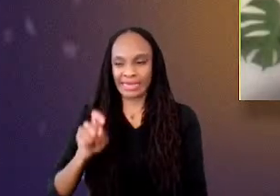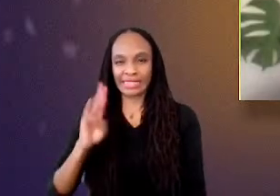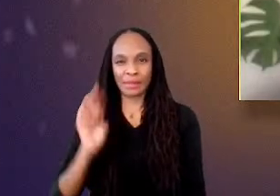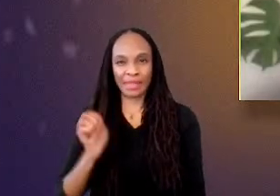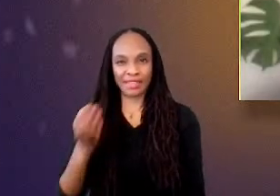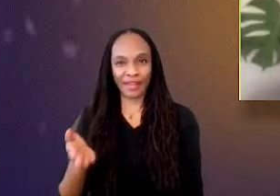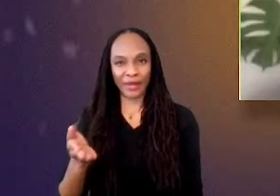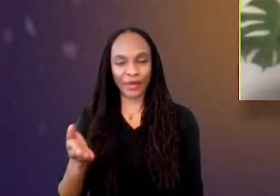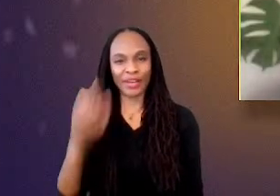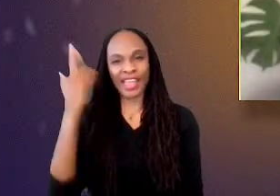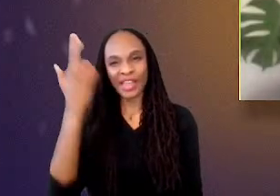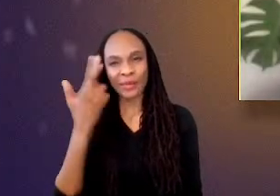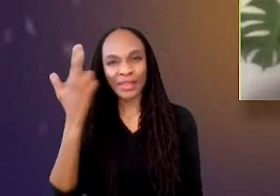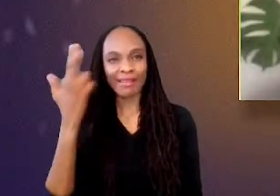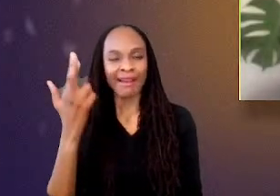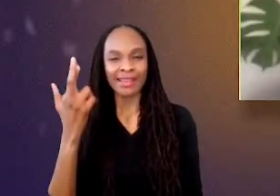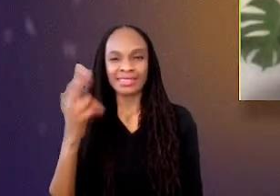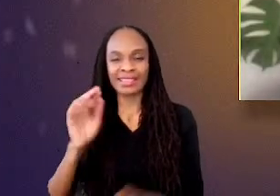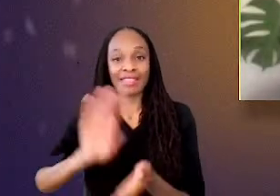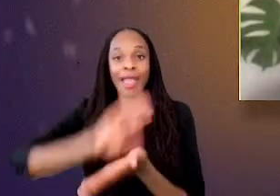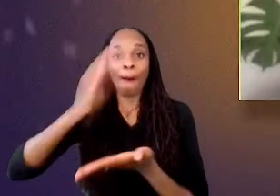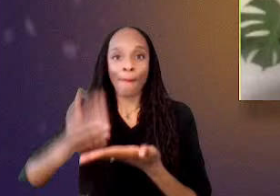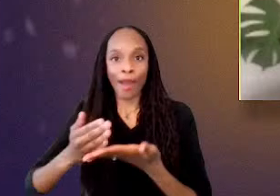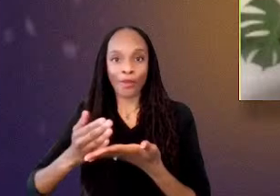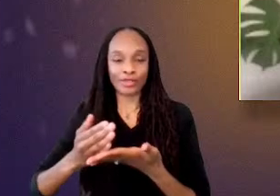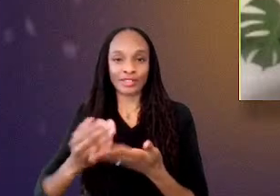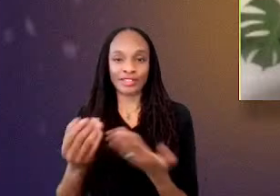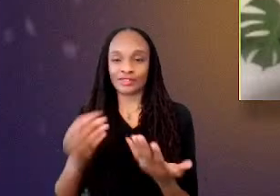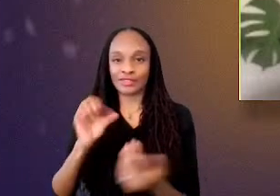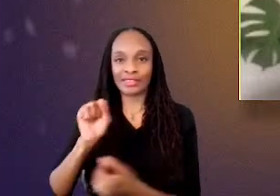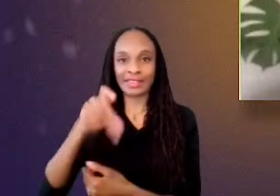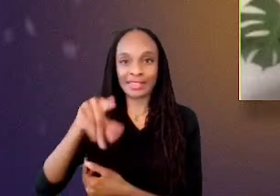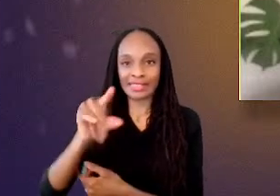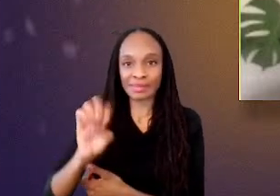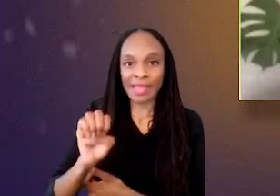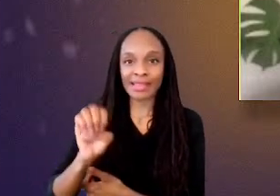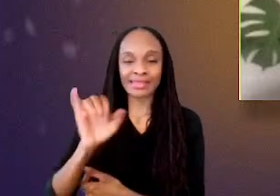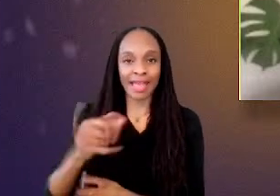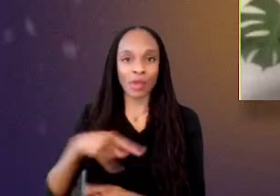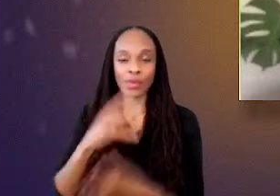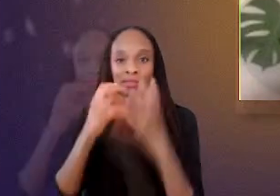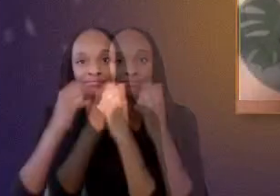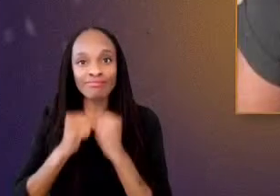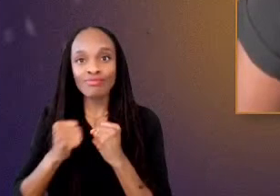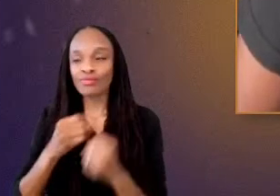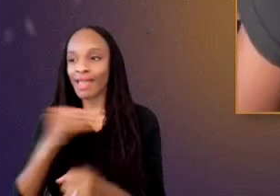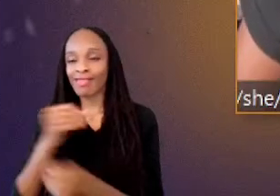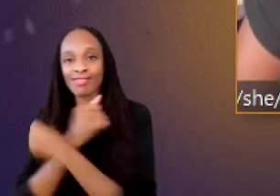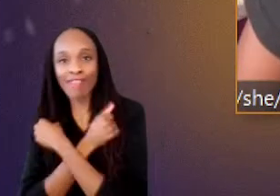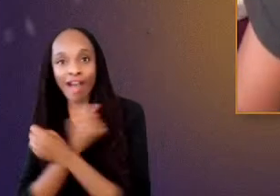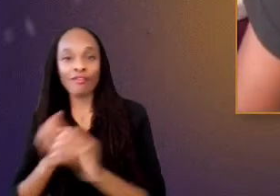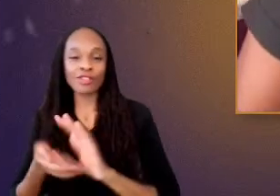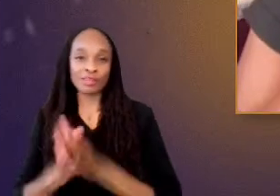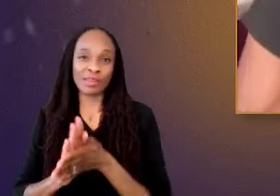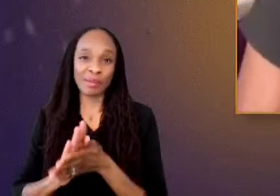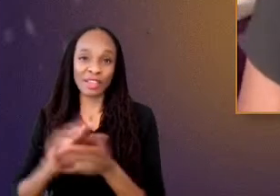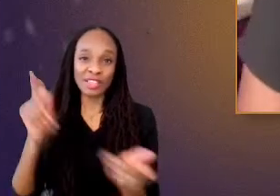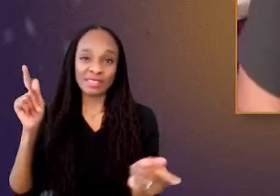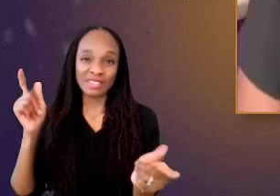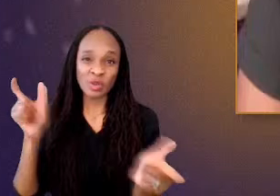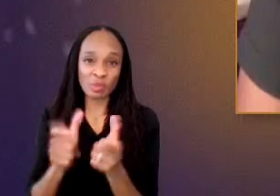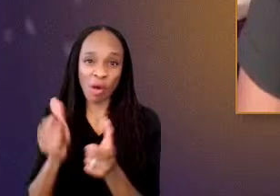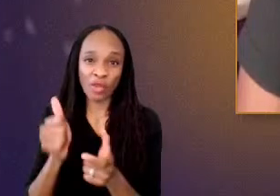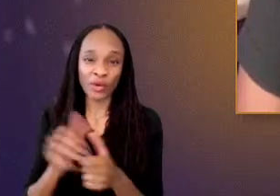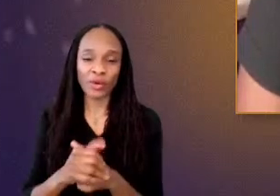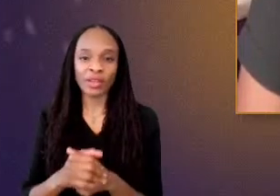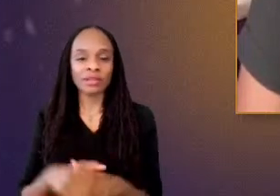realize that like the amount of space for the thing that we do and love and care for is getting smaller as a result. Thank you for that. And